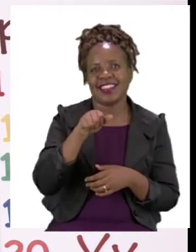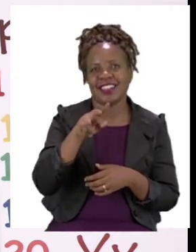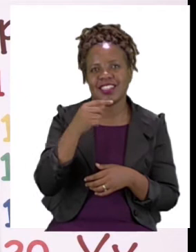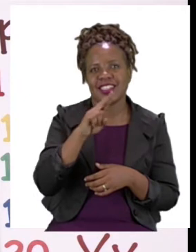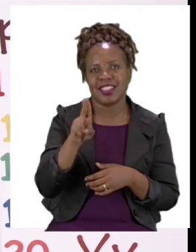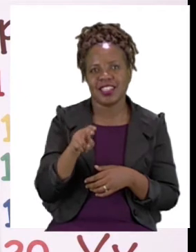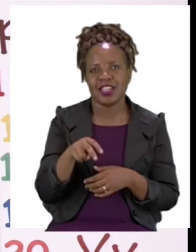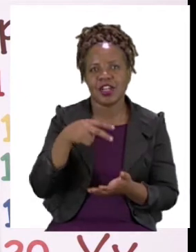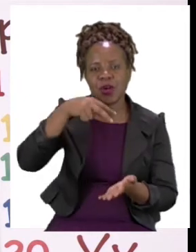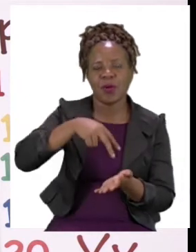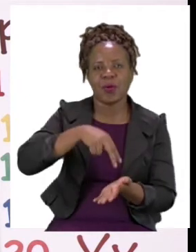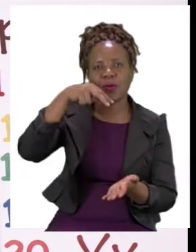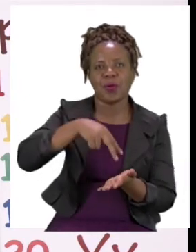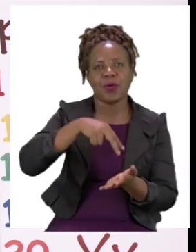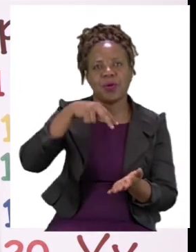Jump.